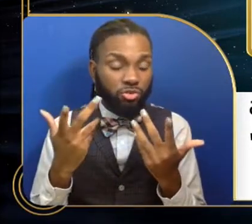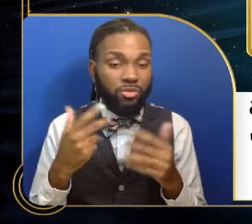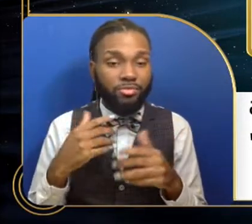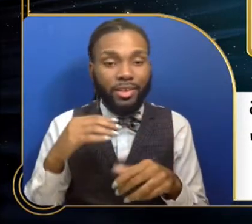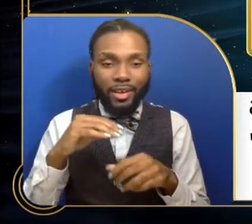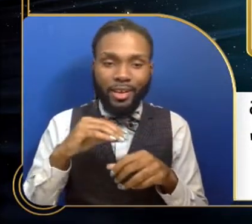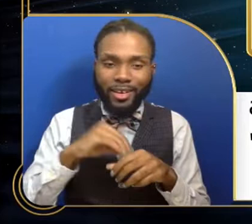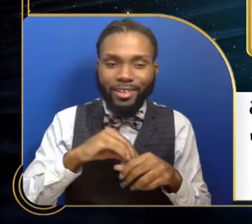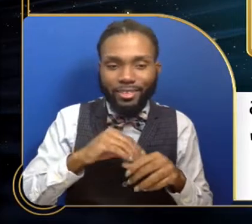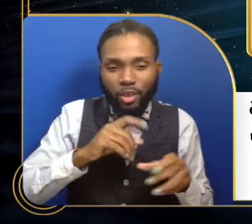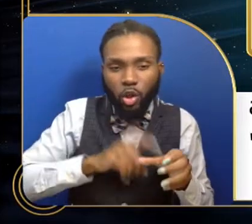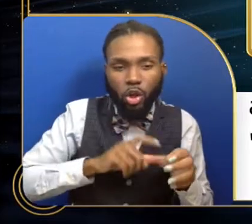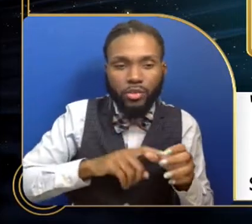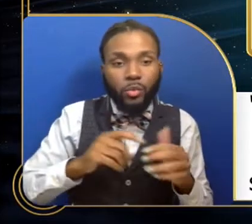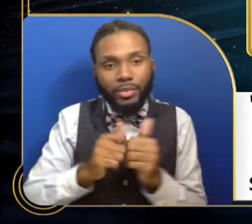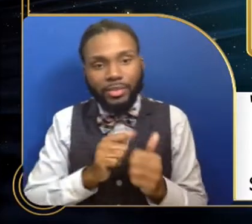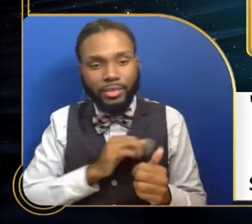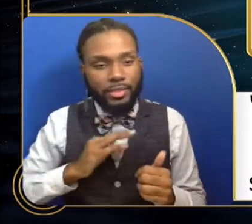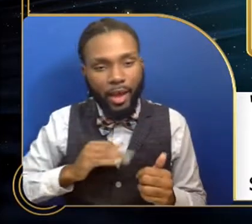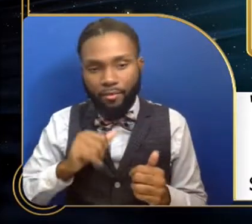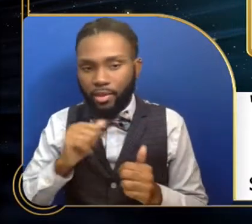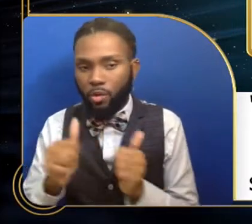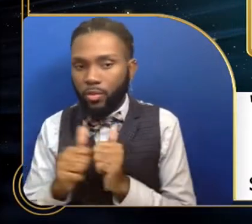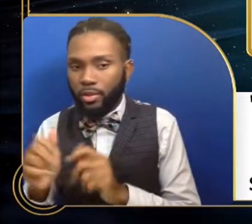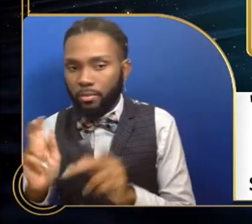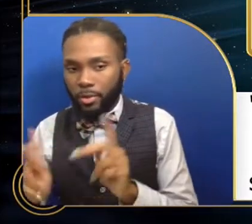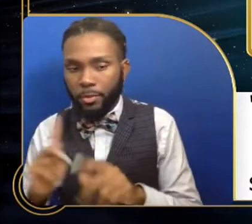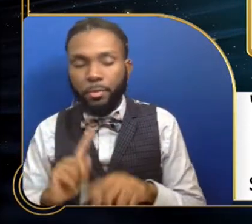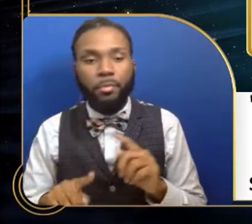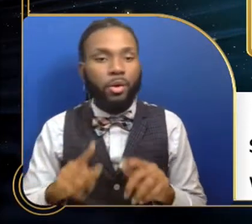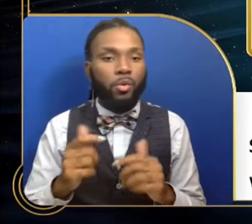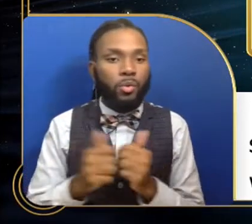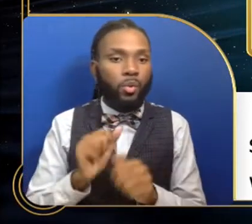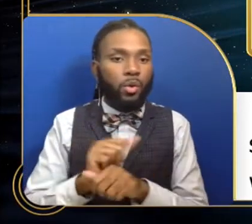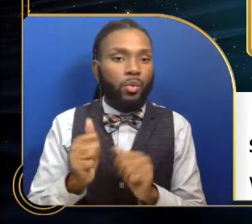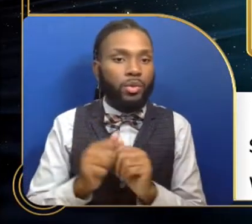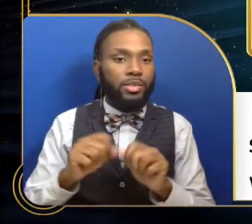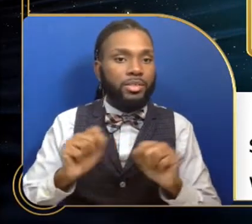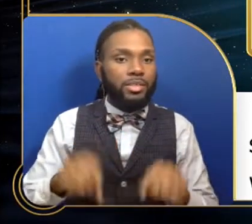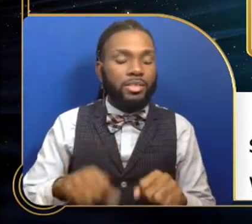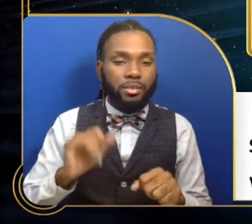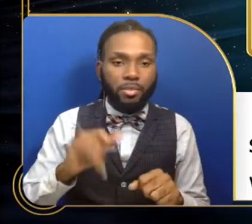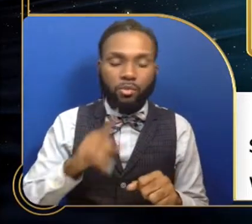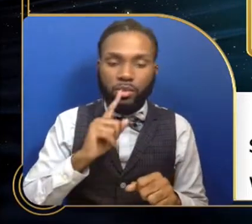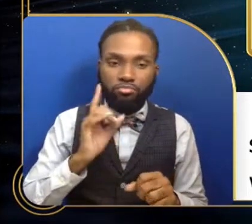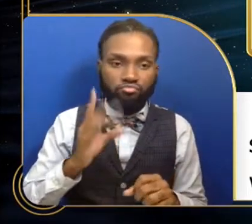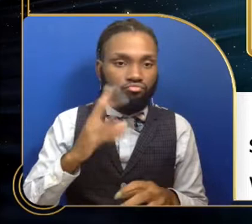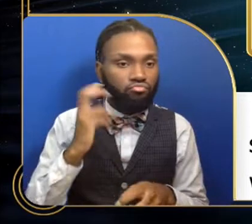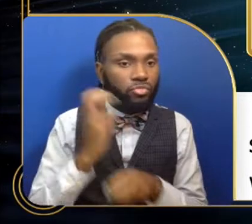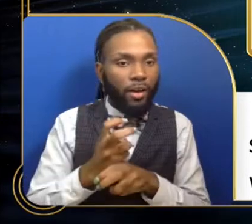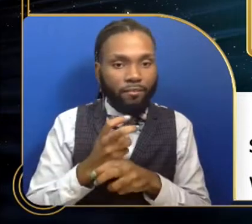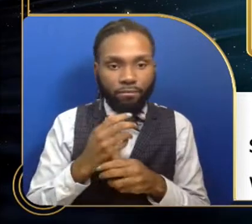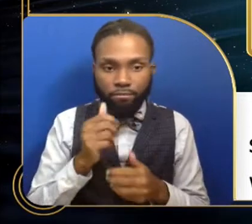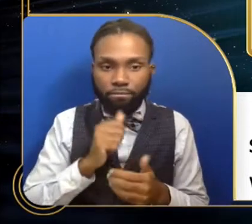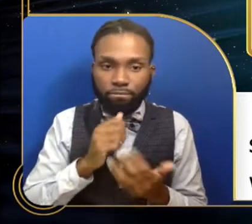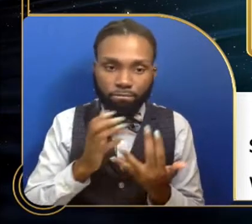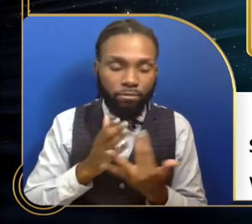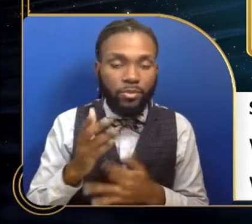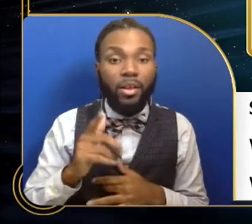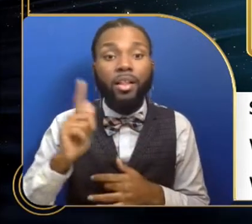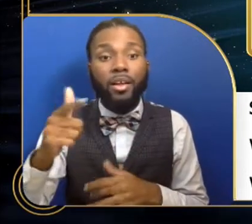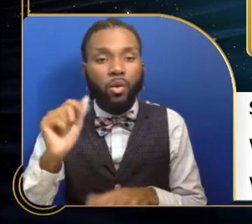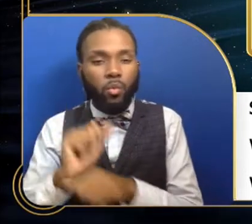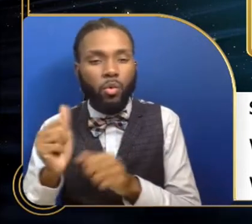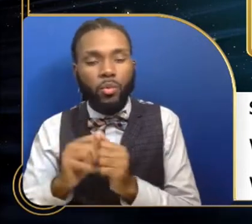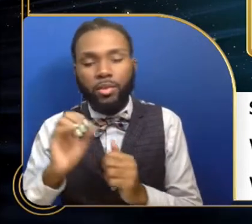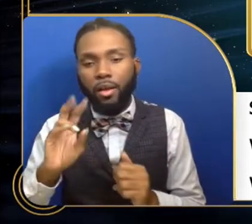Back with working with the system, it was a tough go. Eventually, I worked in outpatient clinics, and when people didn't